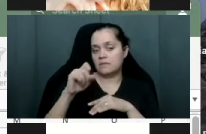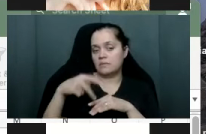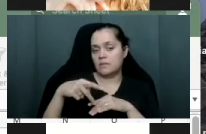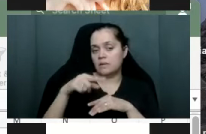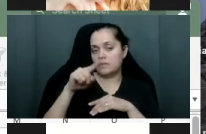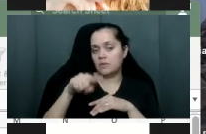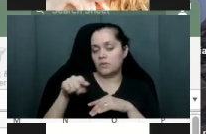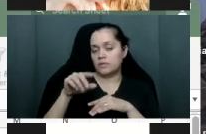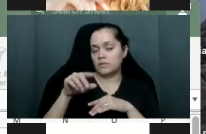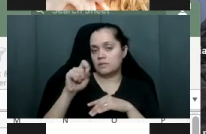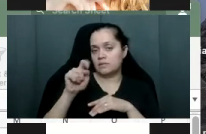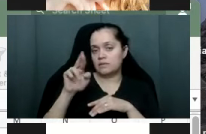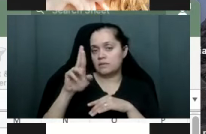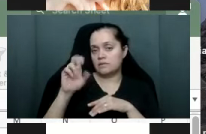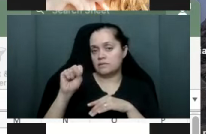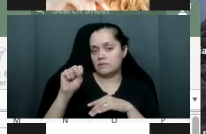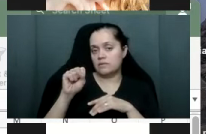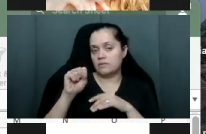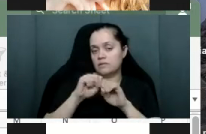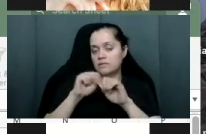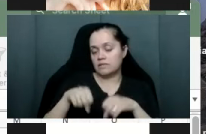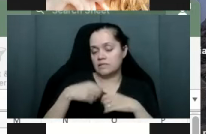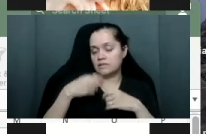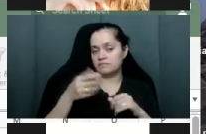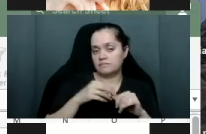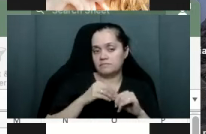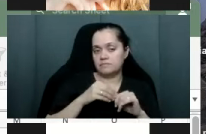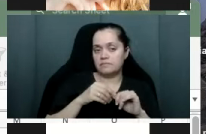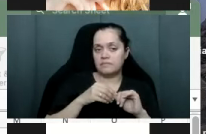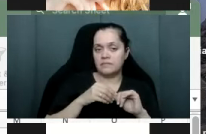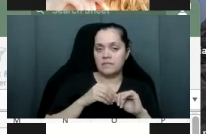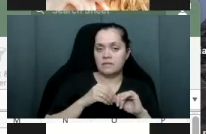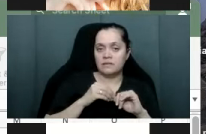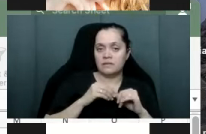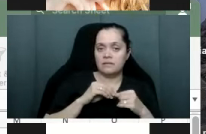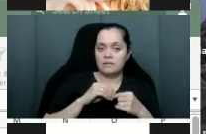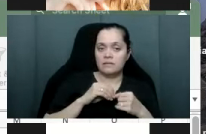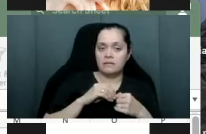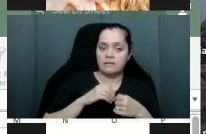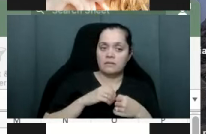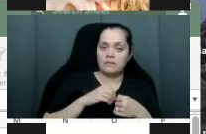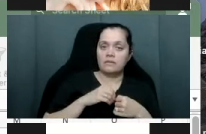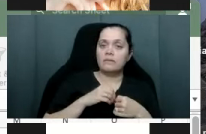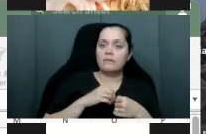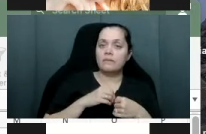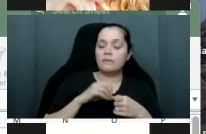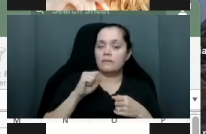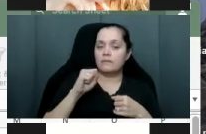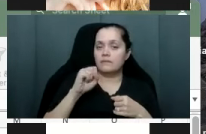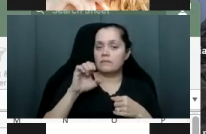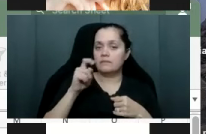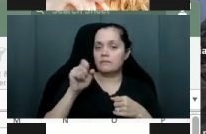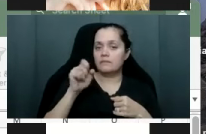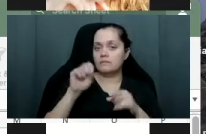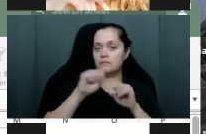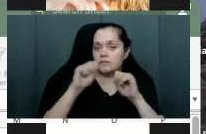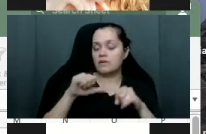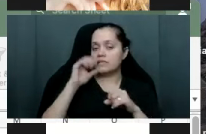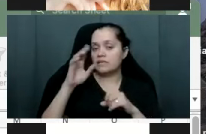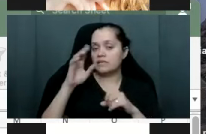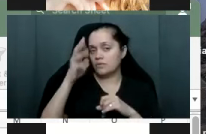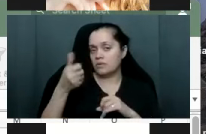in the SE Terra system. Now, that SE Terra system, it's not me, I didn't create SE Terra,